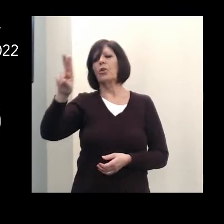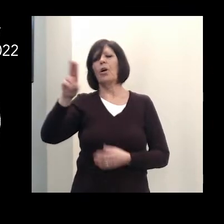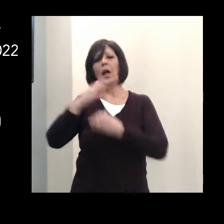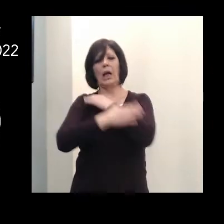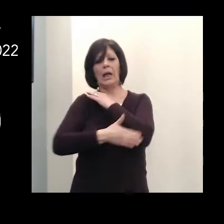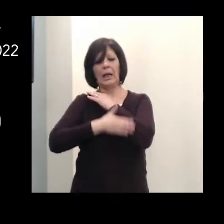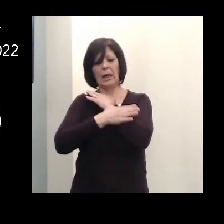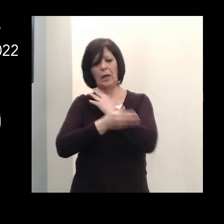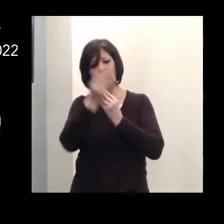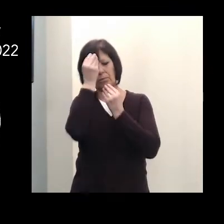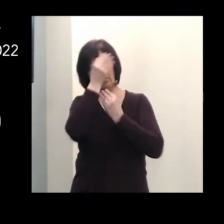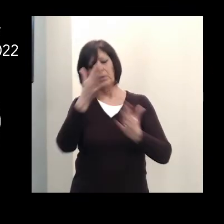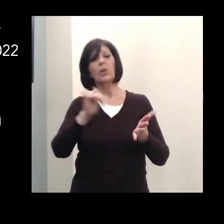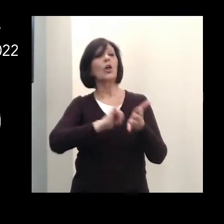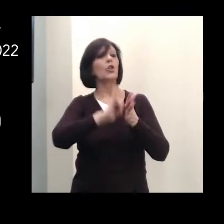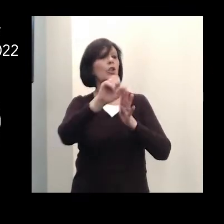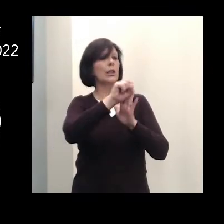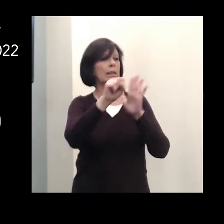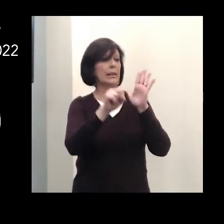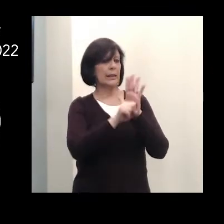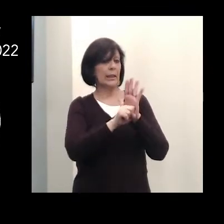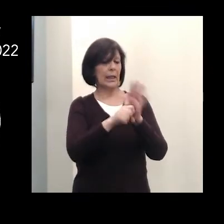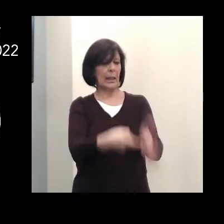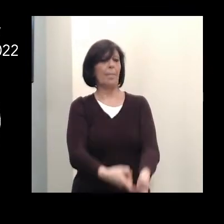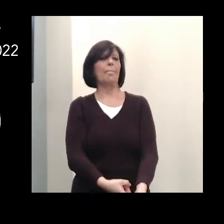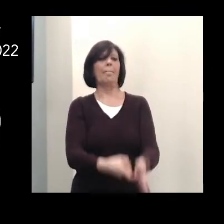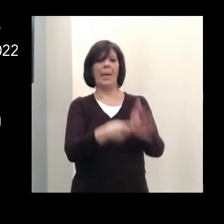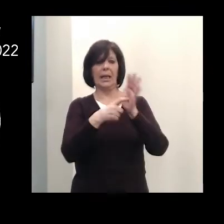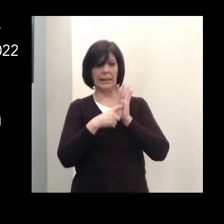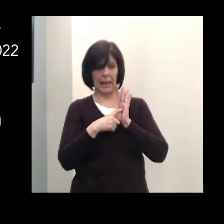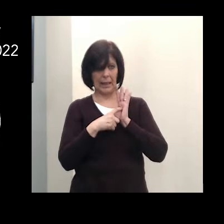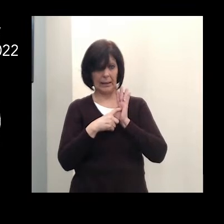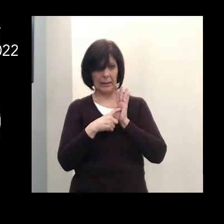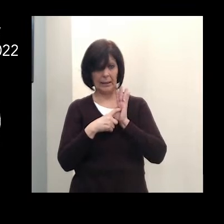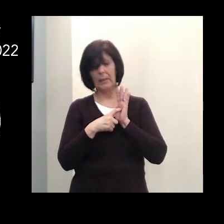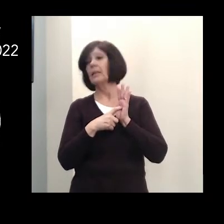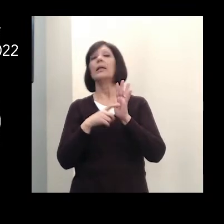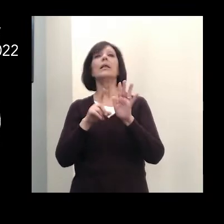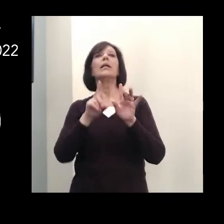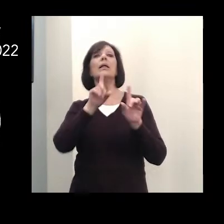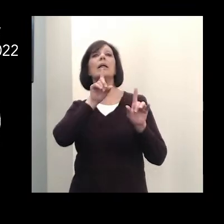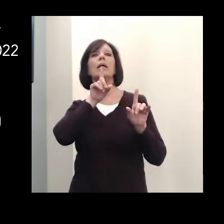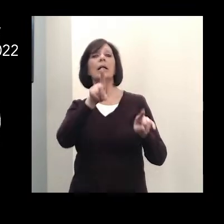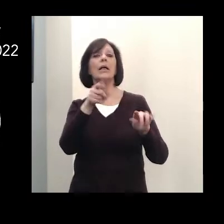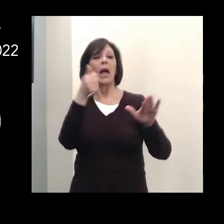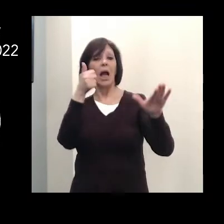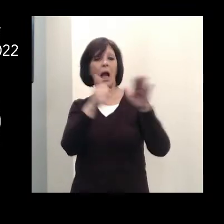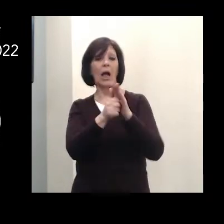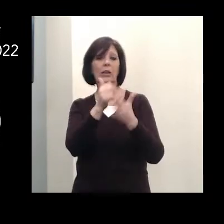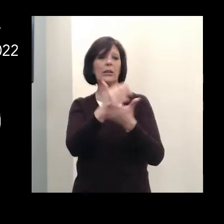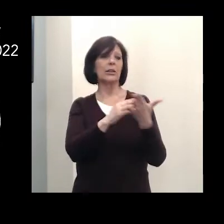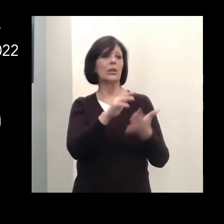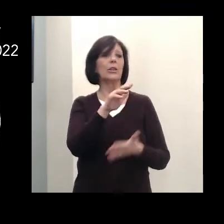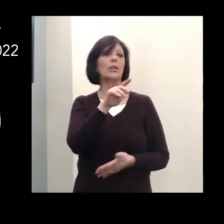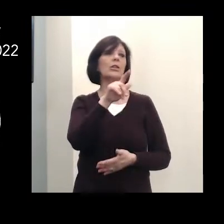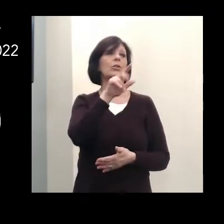mask mandate as issued under New York State Executive Law Section 29A was